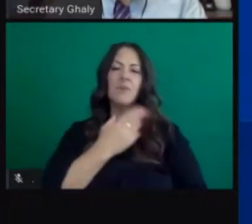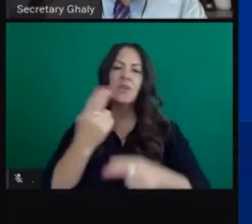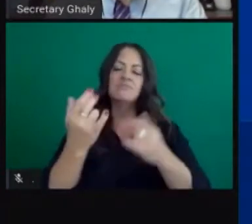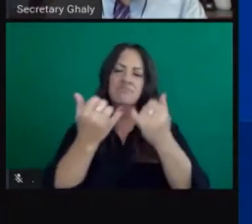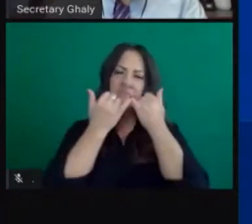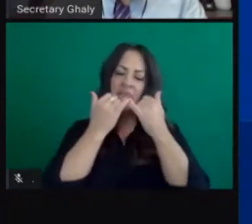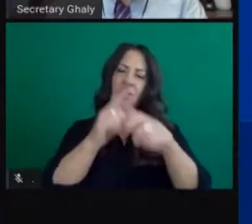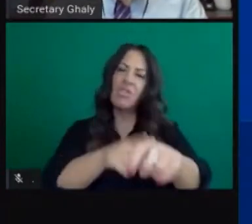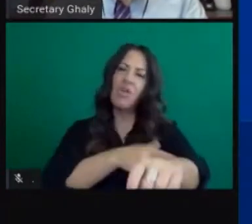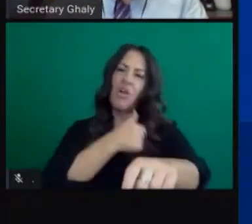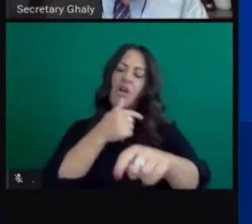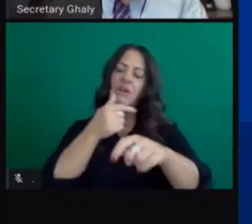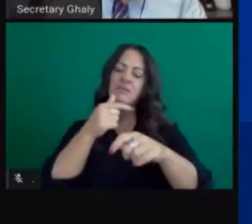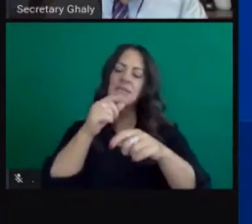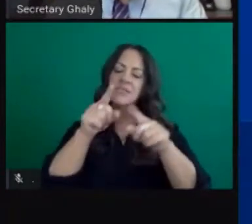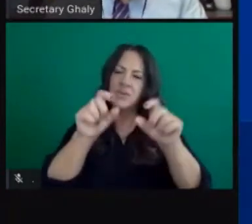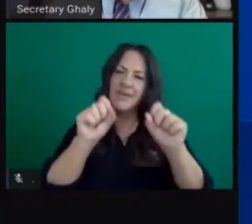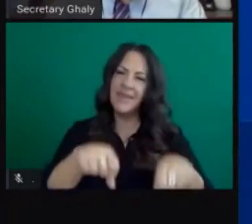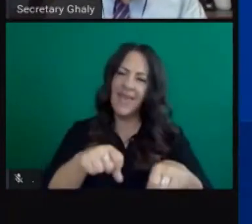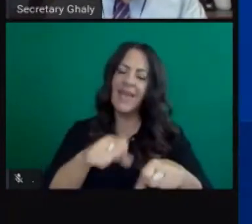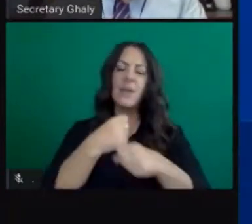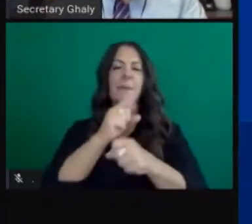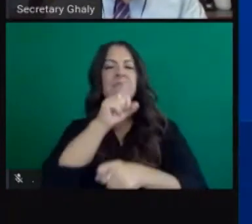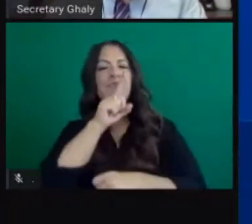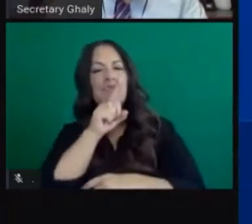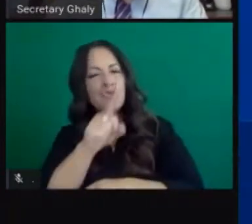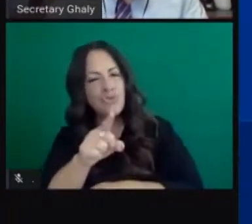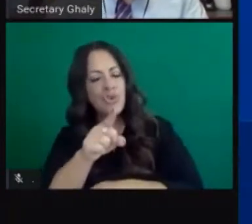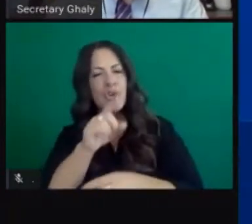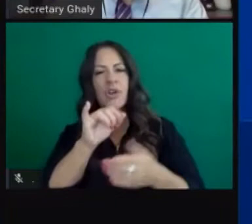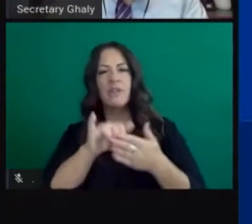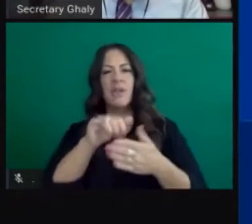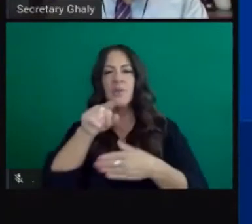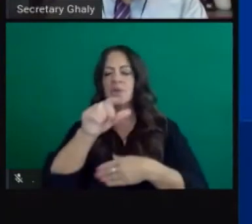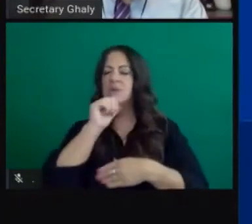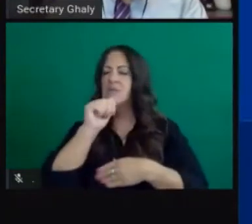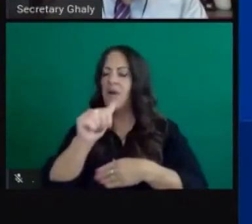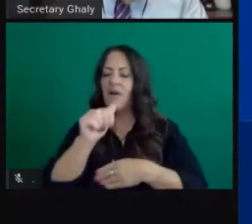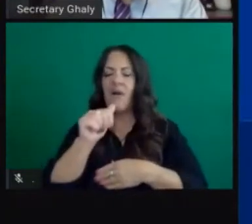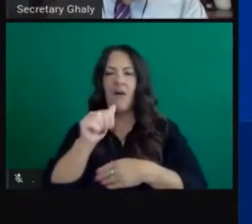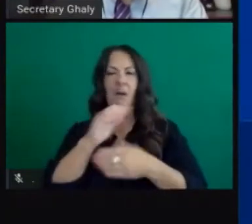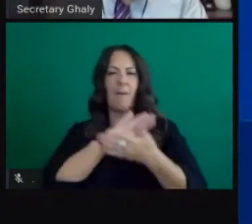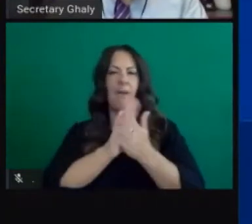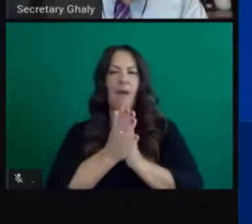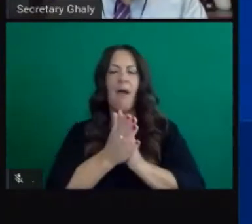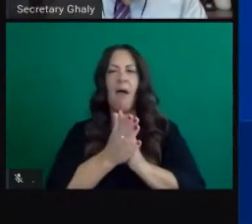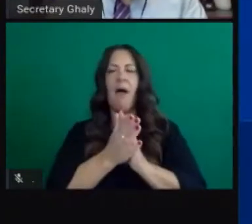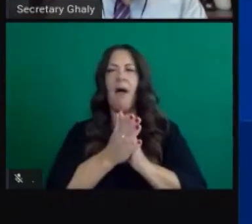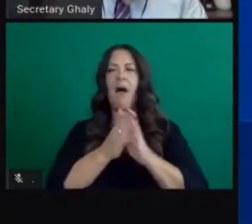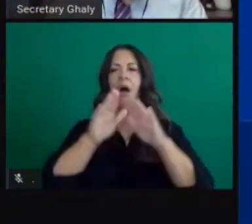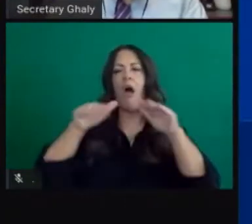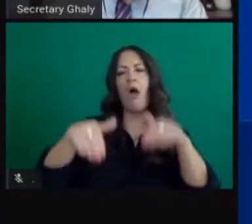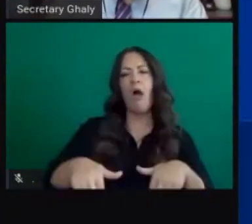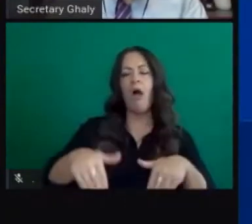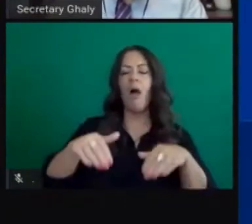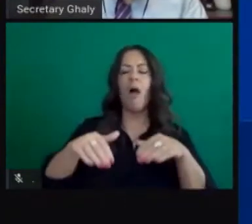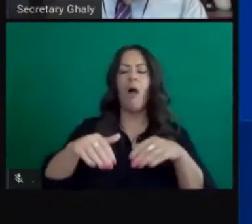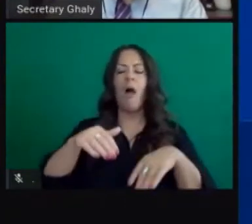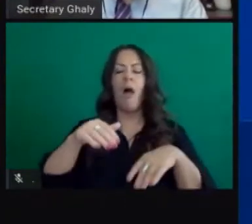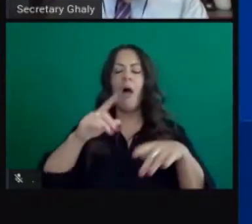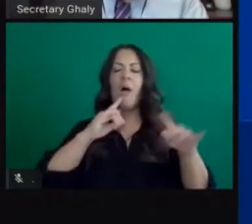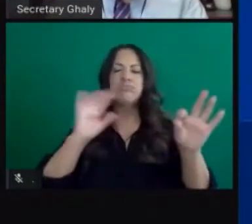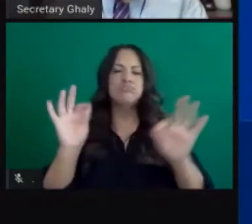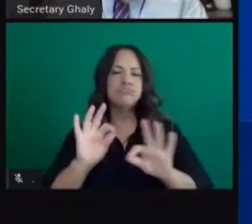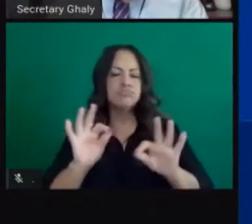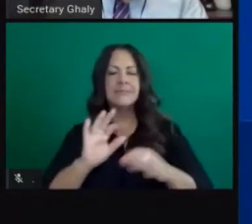you thought or think you should, just to make sure that we don't increase and put our guard down just for that moment where transmission can